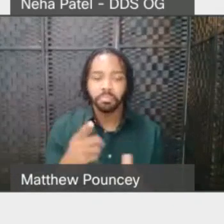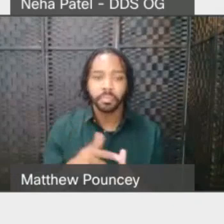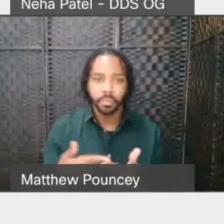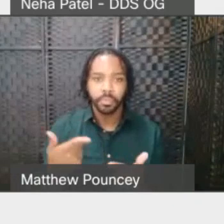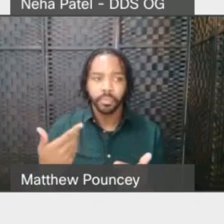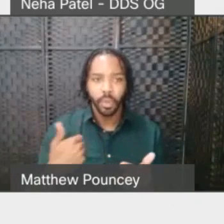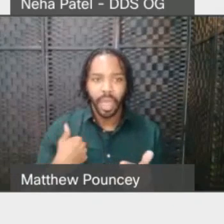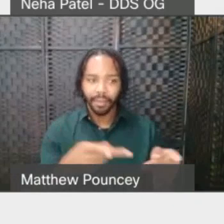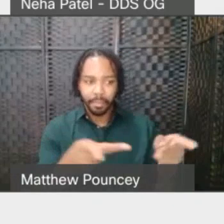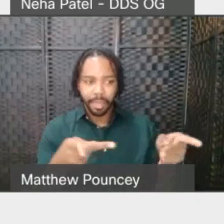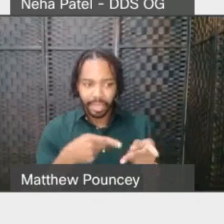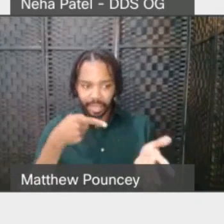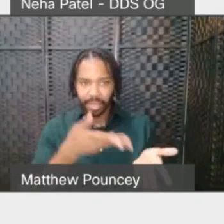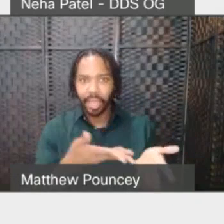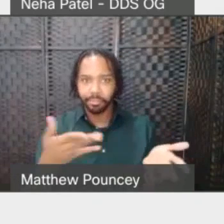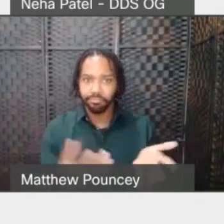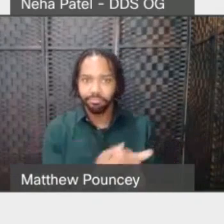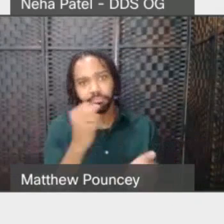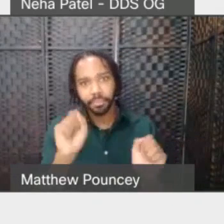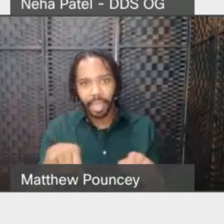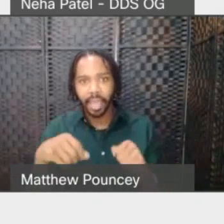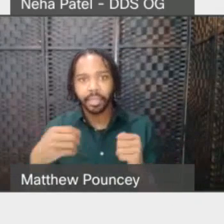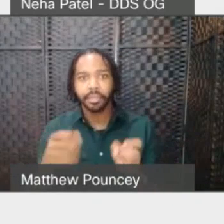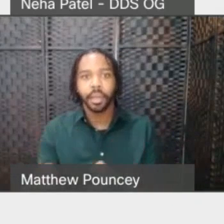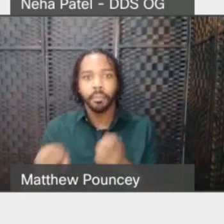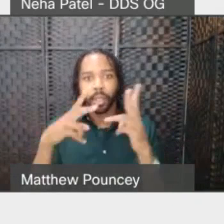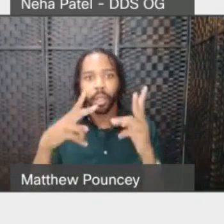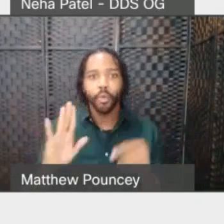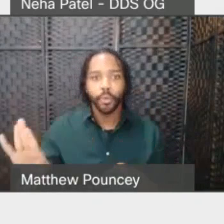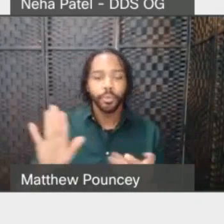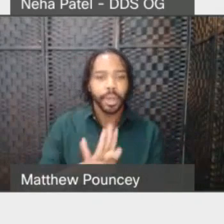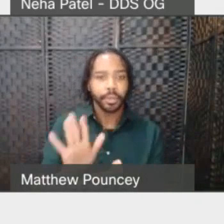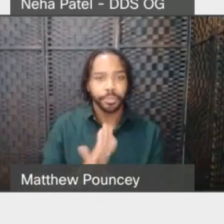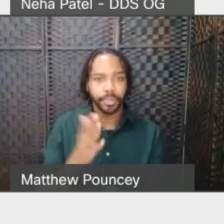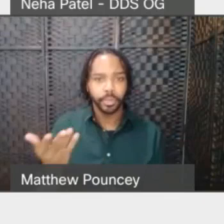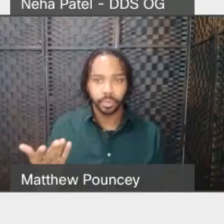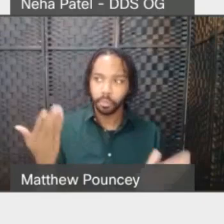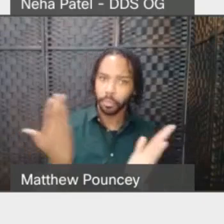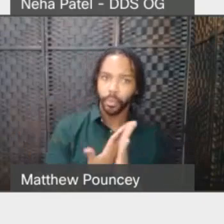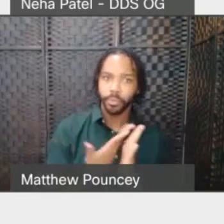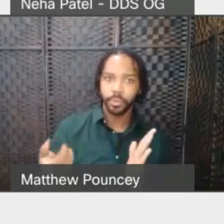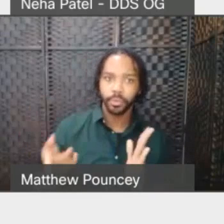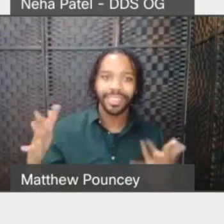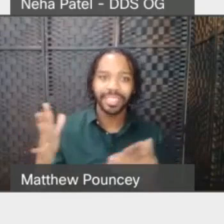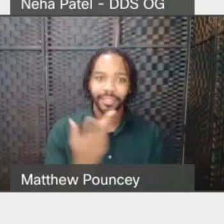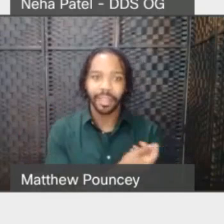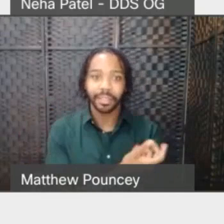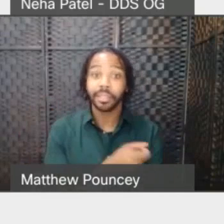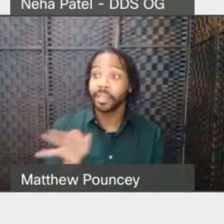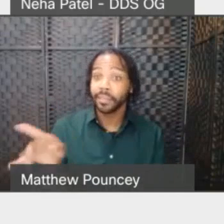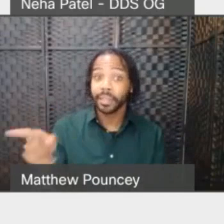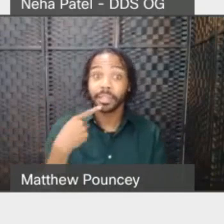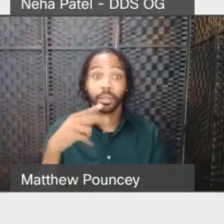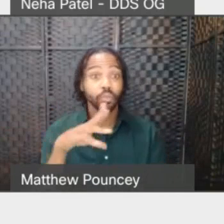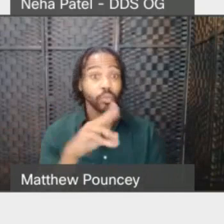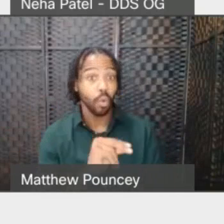there's a place there that requires that person to upload a document proving that they've been vaccinated. If they say no, then